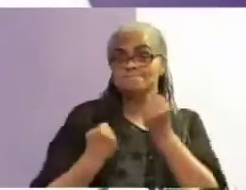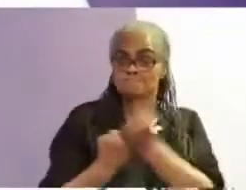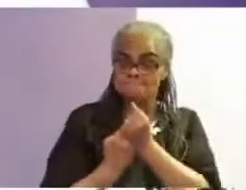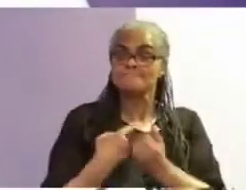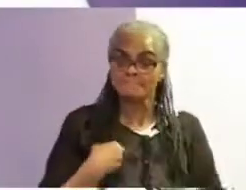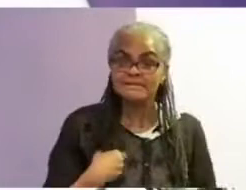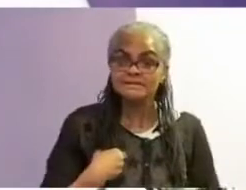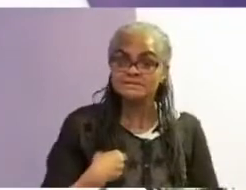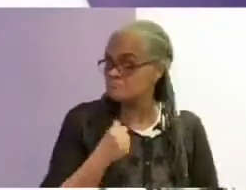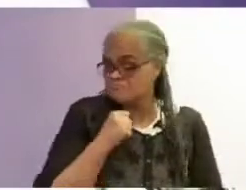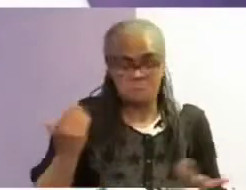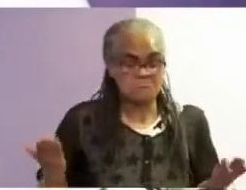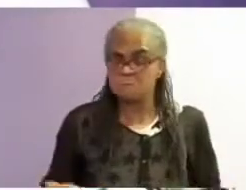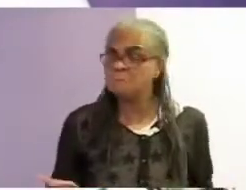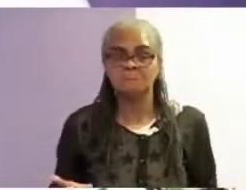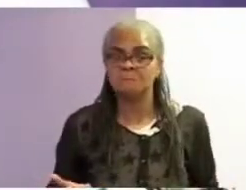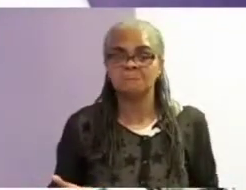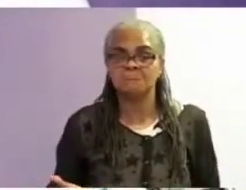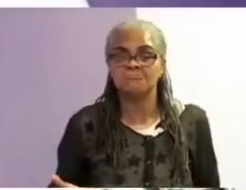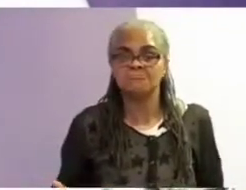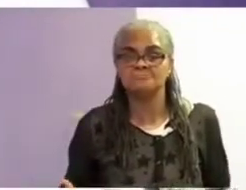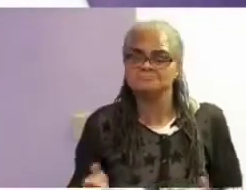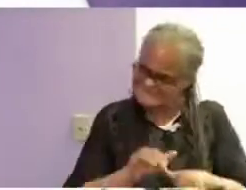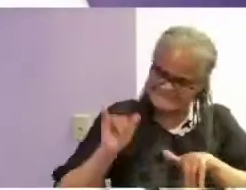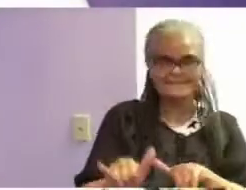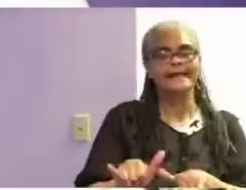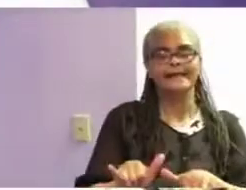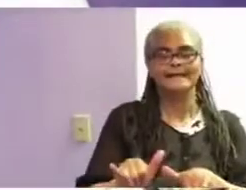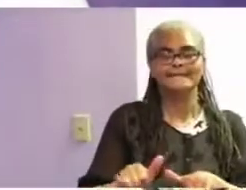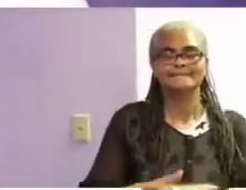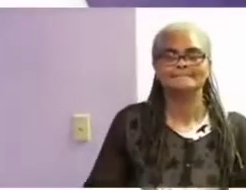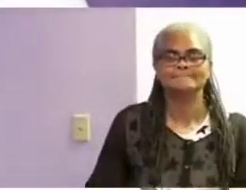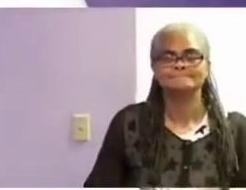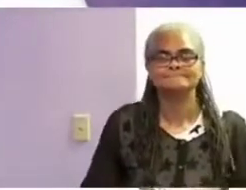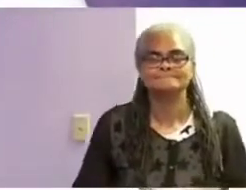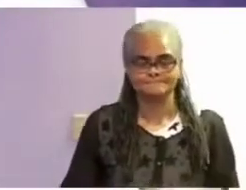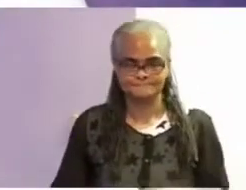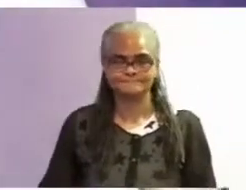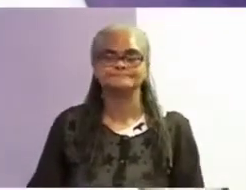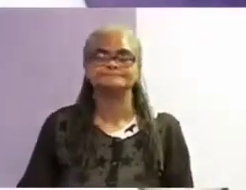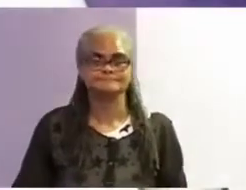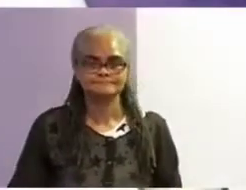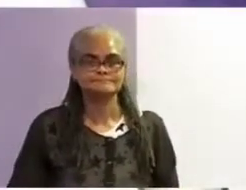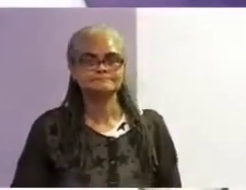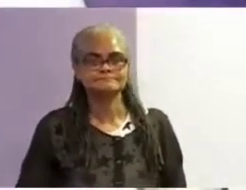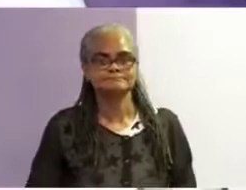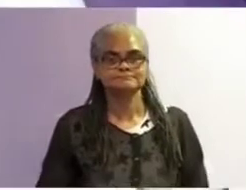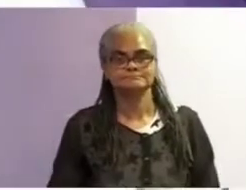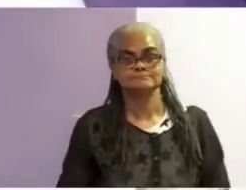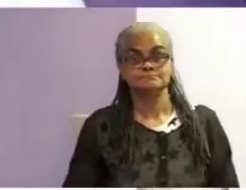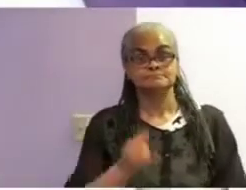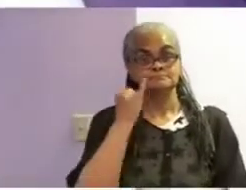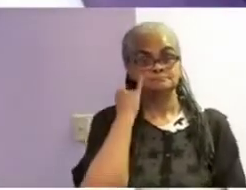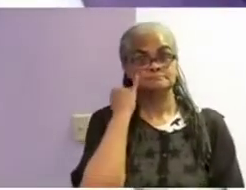here. He said, stay right here. He said, if you see me